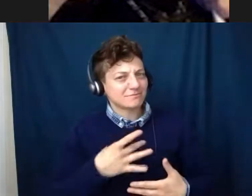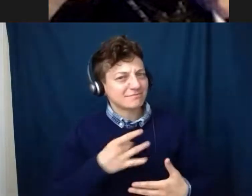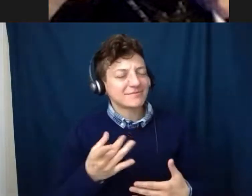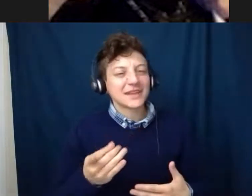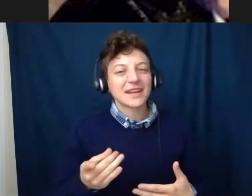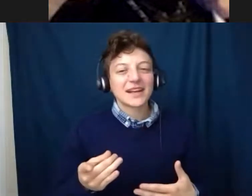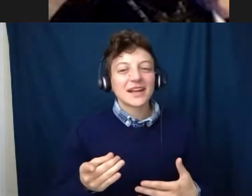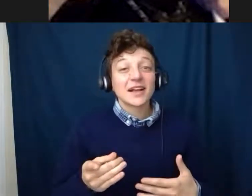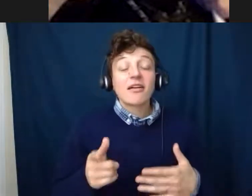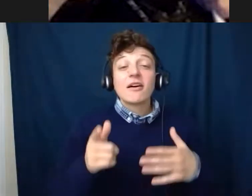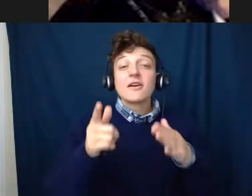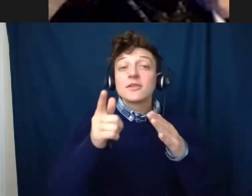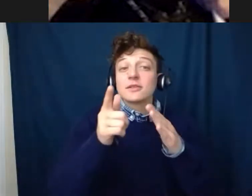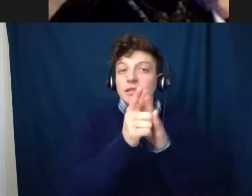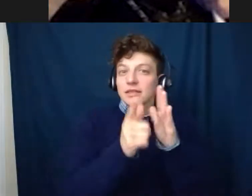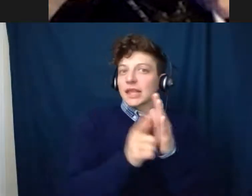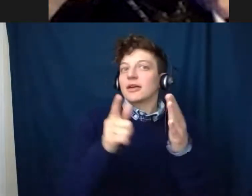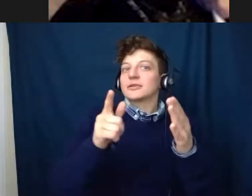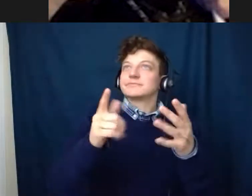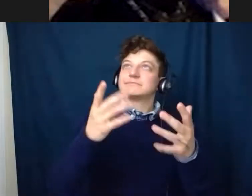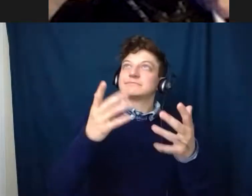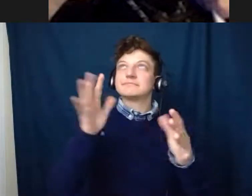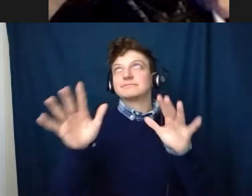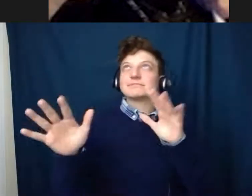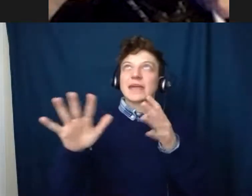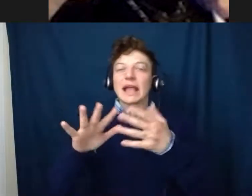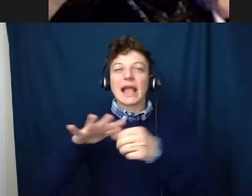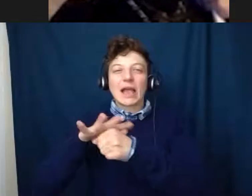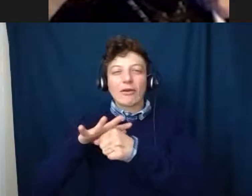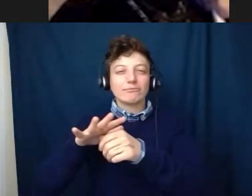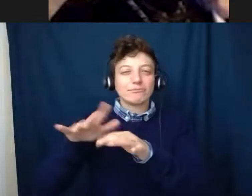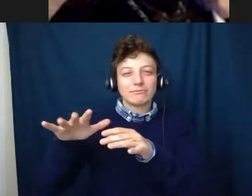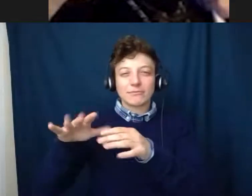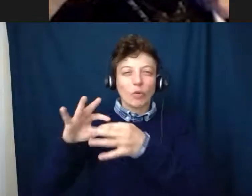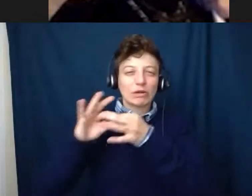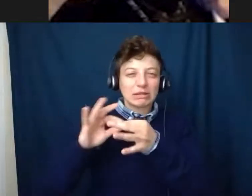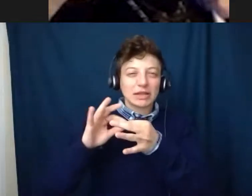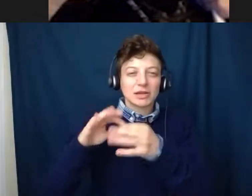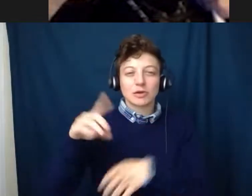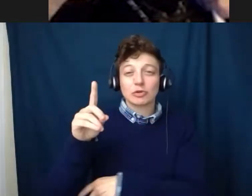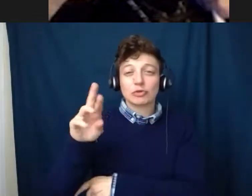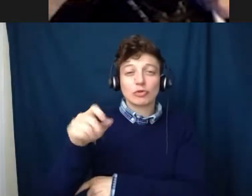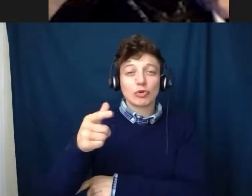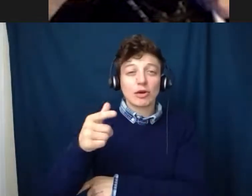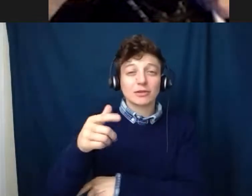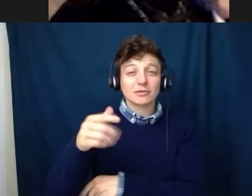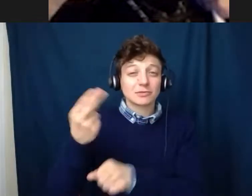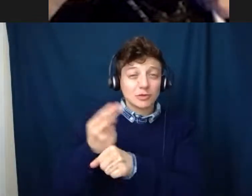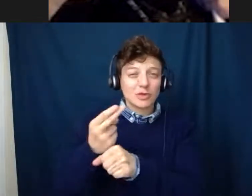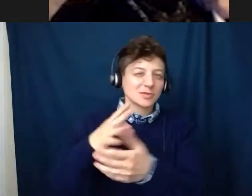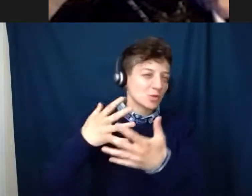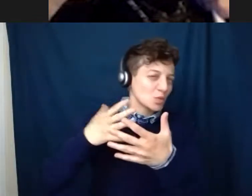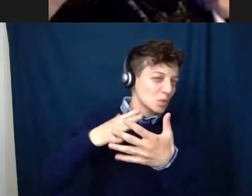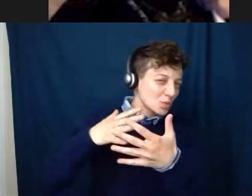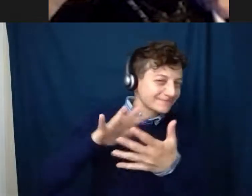The legal space around drug use is actually relatively gray, at least in Philadelphia, because things can sometimes be